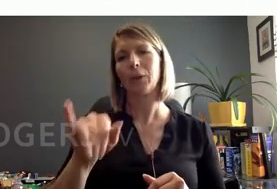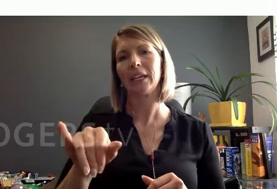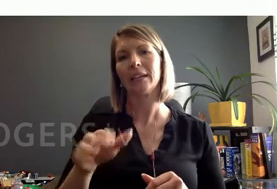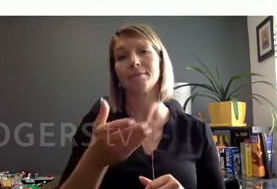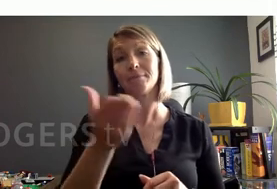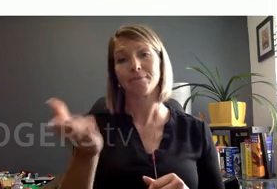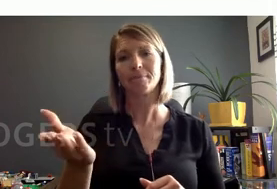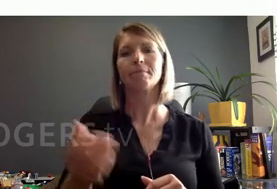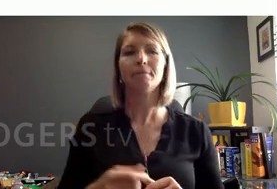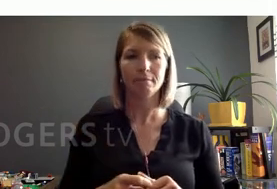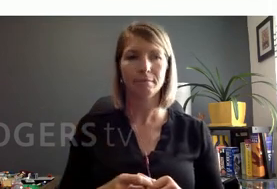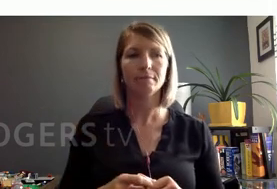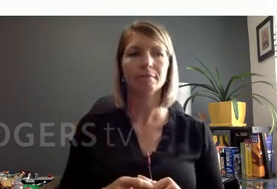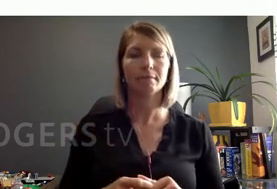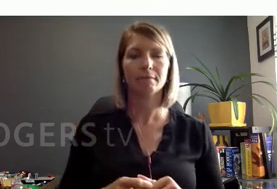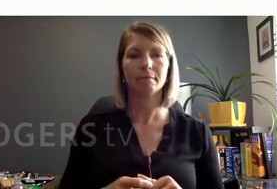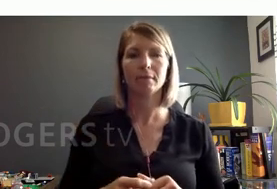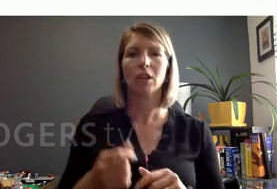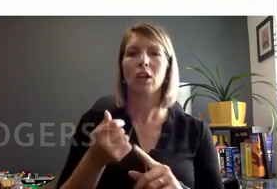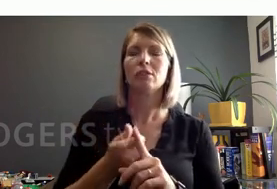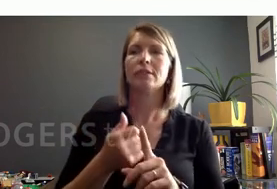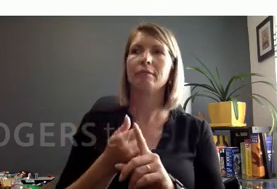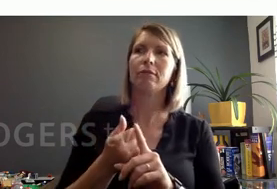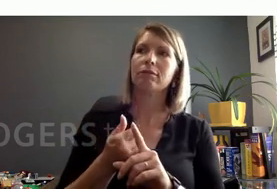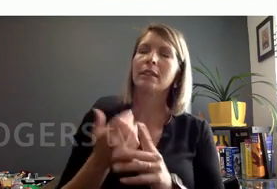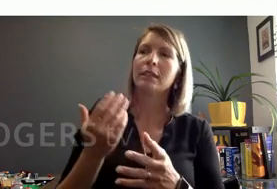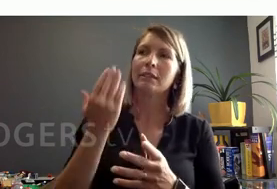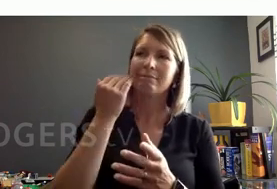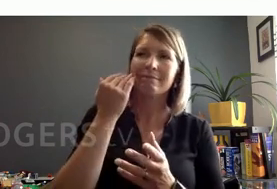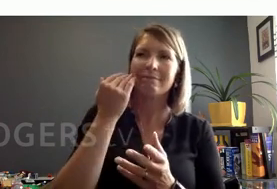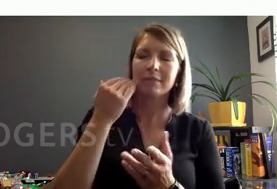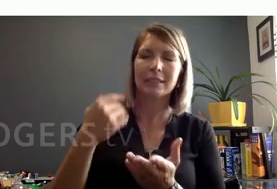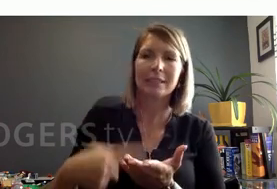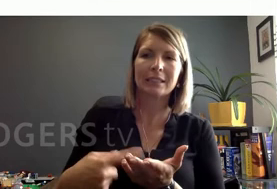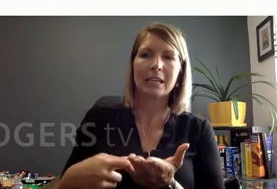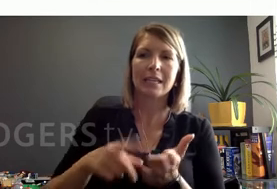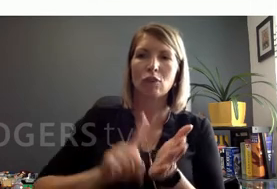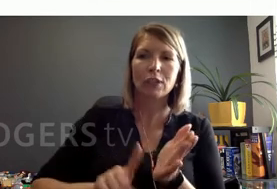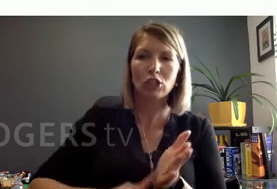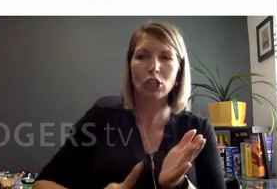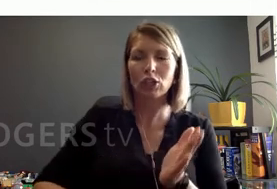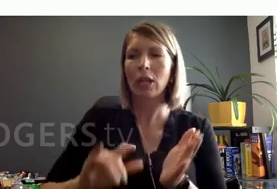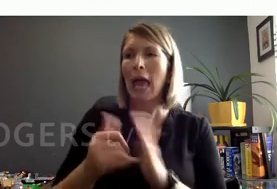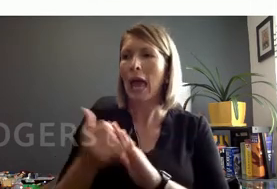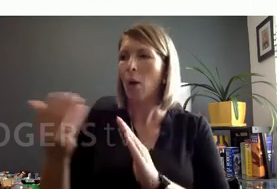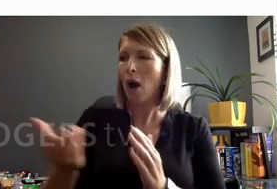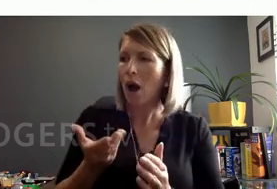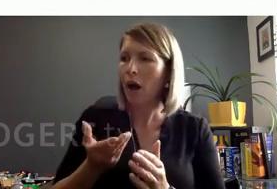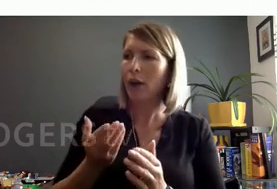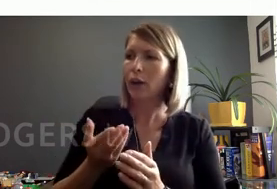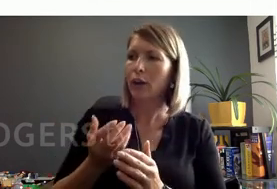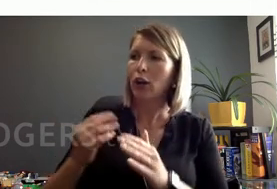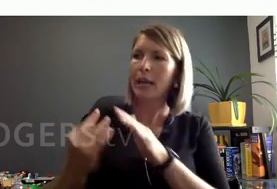on your current research around employers' perceptions around mm-hmm. hiring immigrants and newcomers and international students.